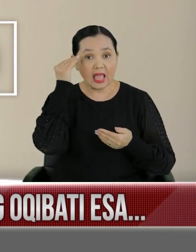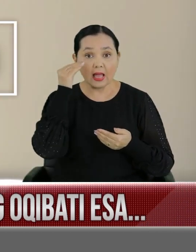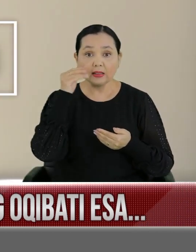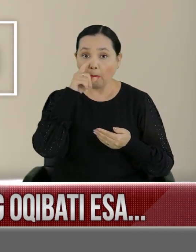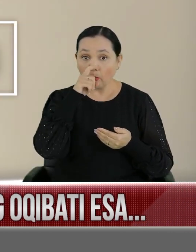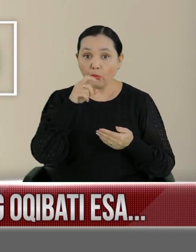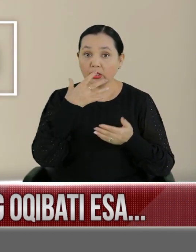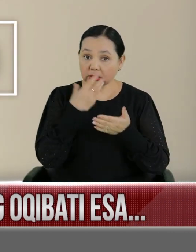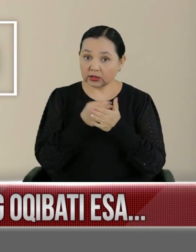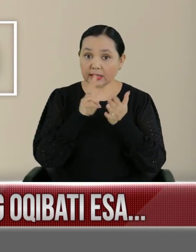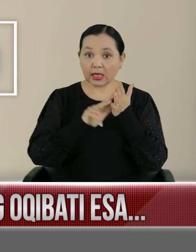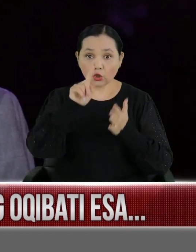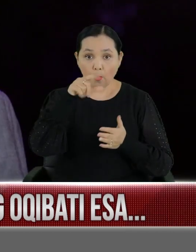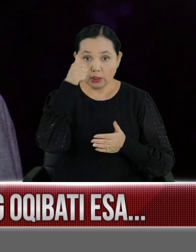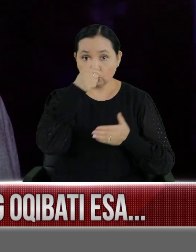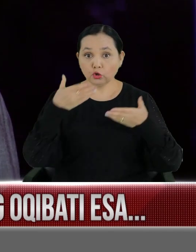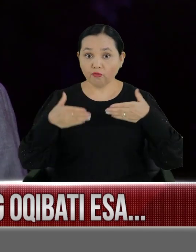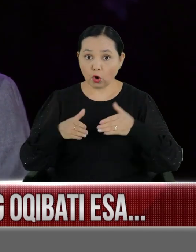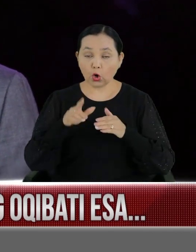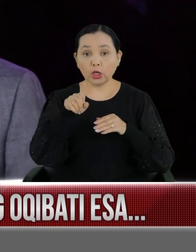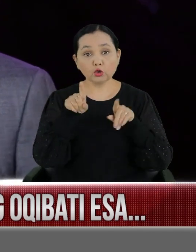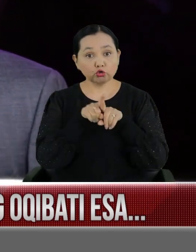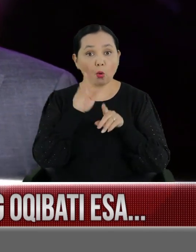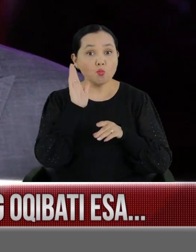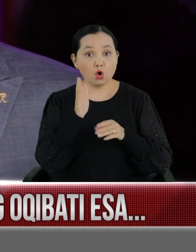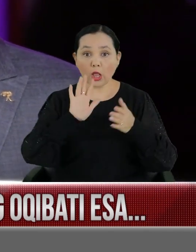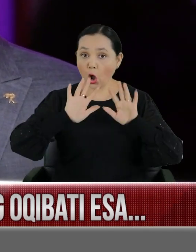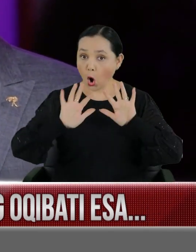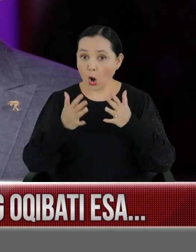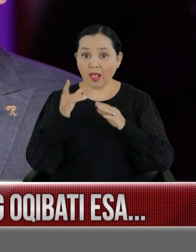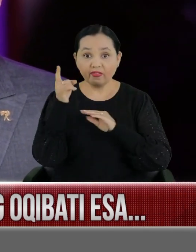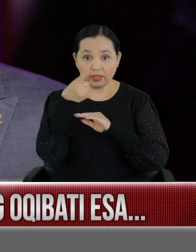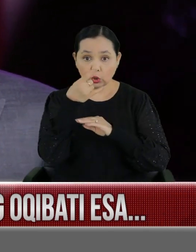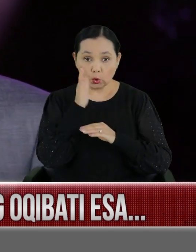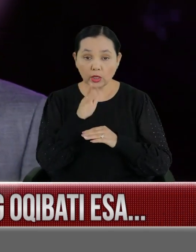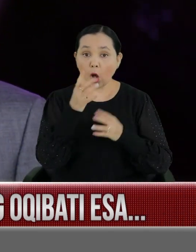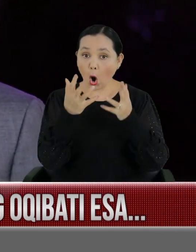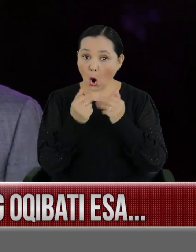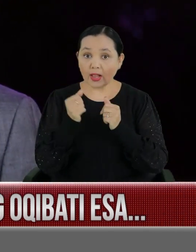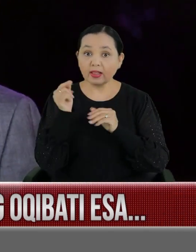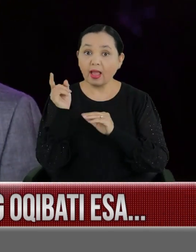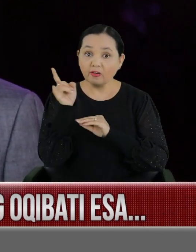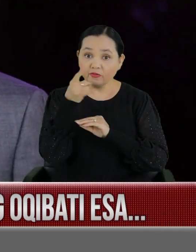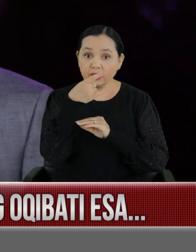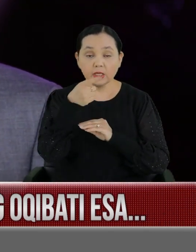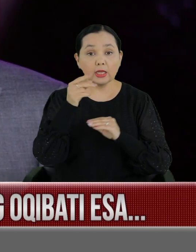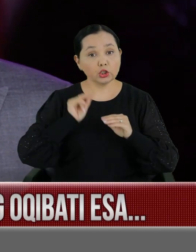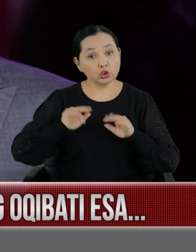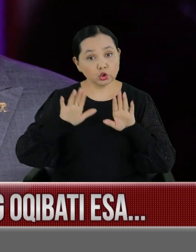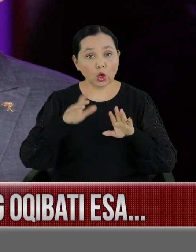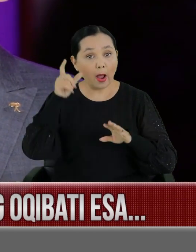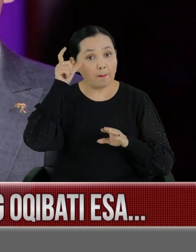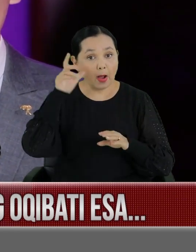ko'zlab 1981-yilda tug'ilgan fuqaroni cho'milayotgan holatda video tasvirga tushiradi. Olingan video tasvirini uning ish joyi